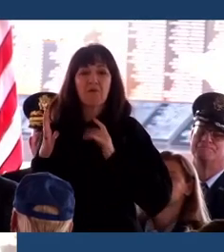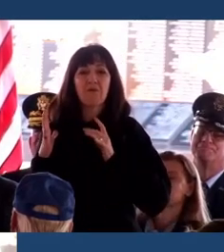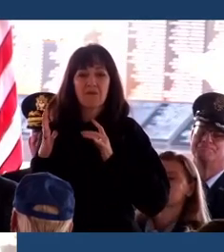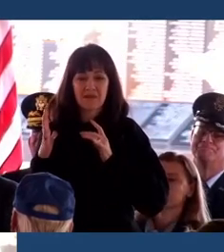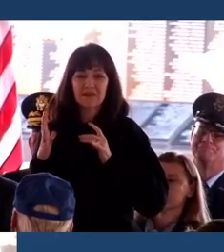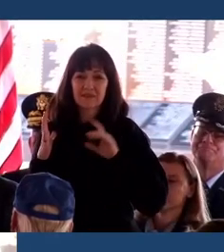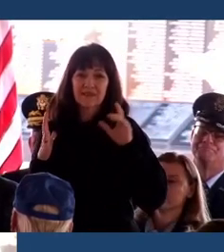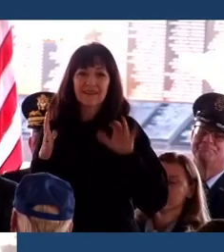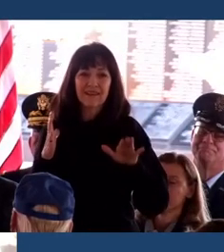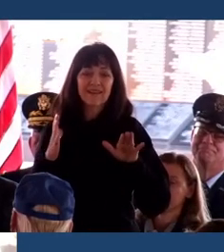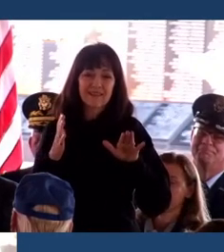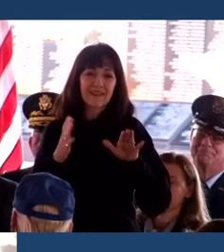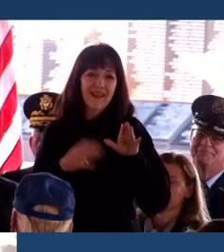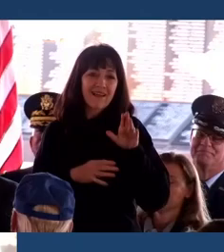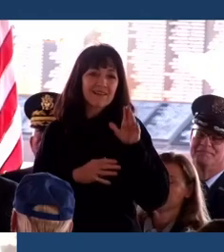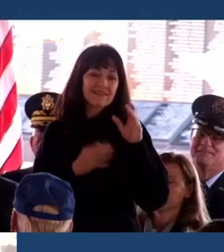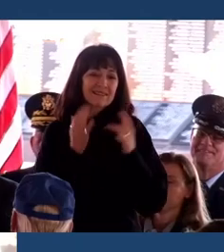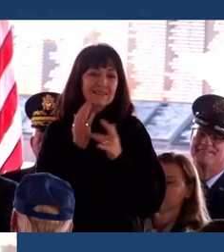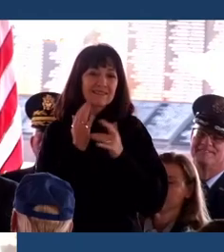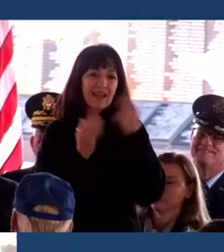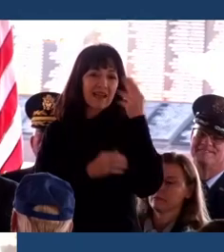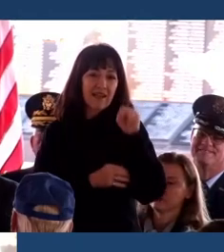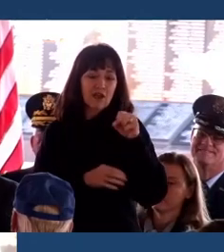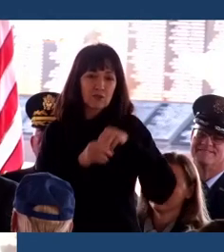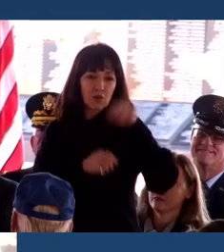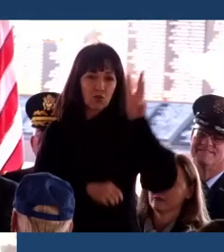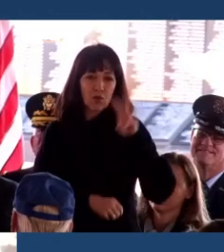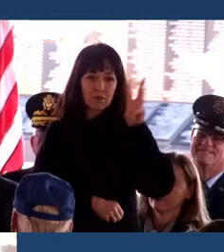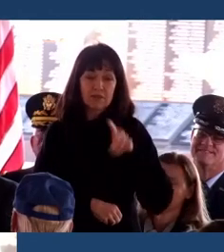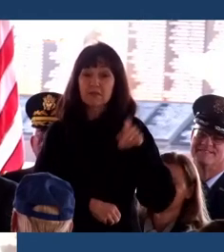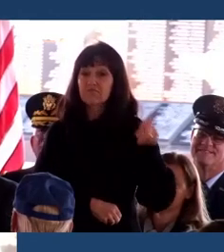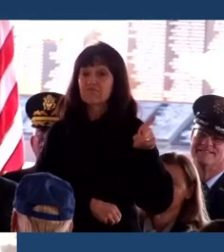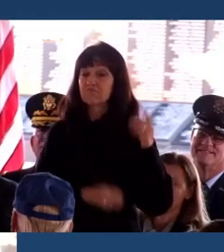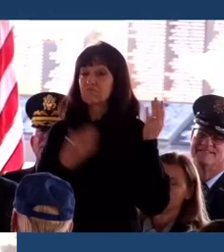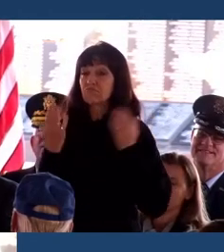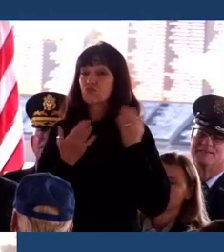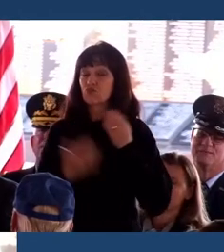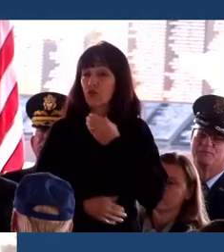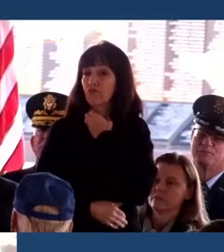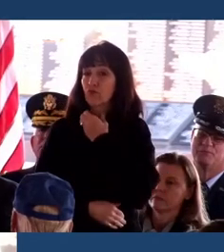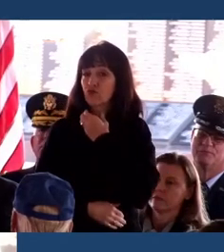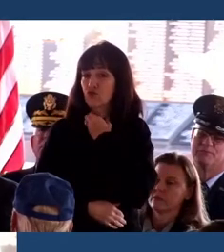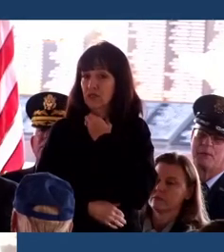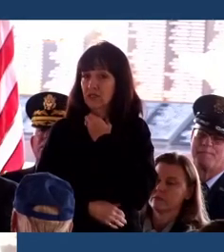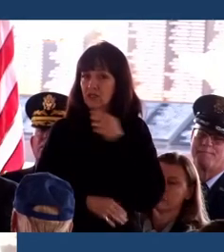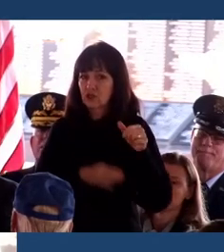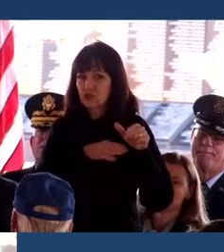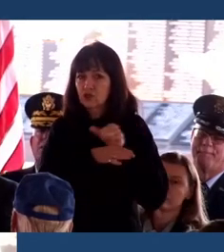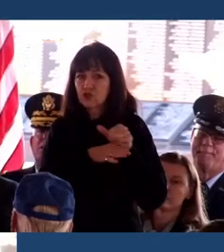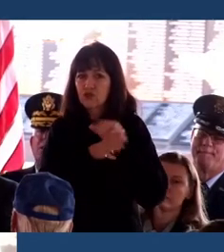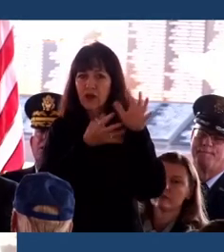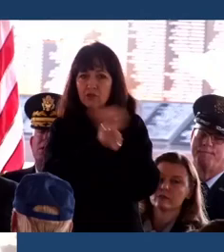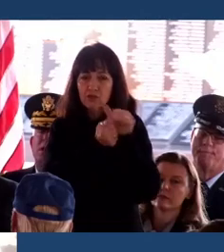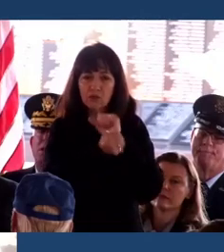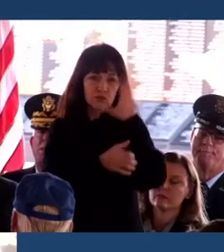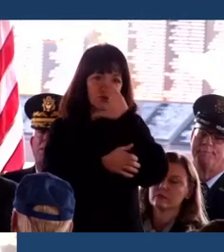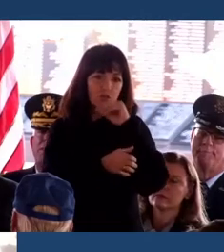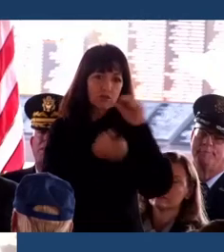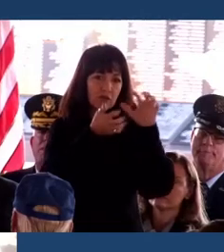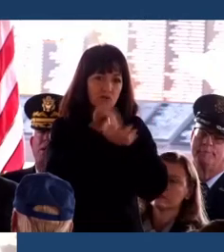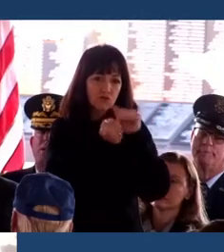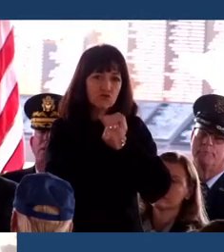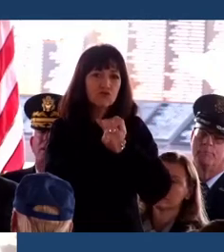Wilmington. In Vietnam, he served with the 1st Marine Division. He was trained in demolition and search and destroy